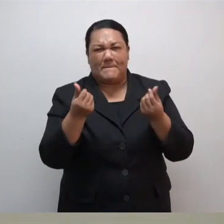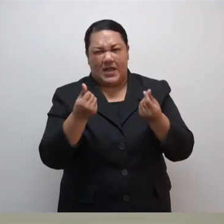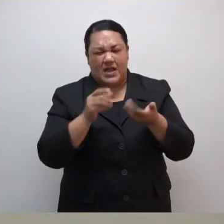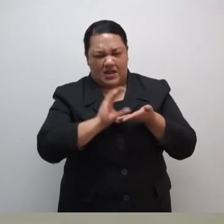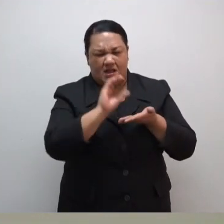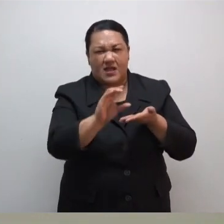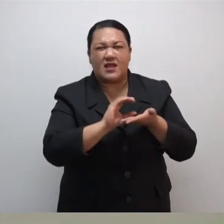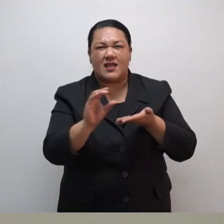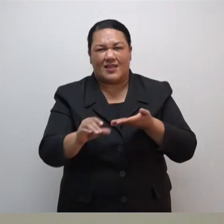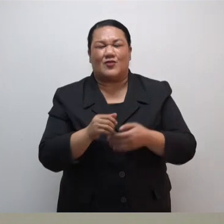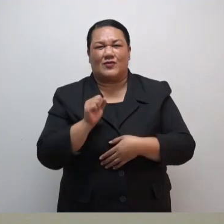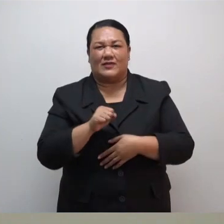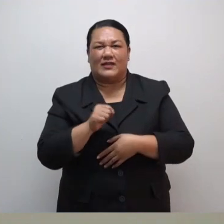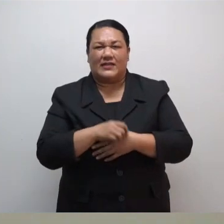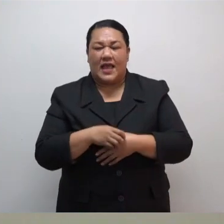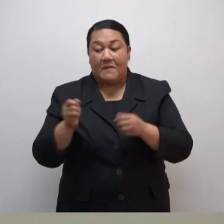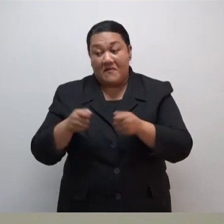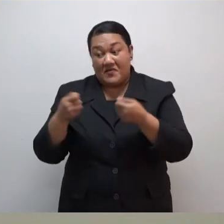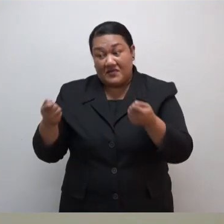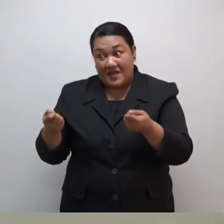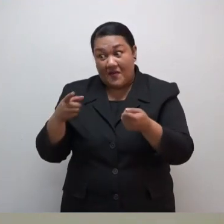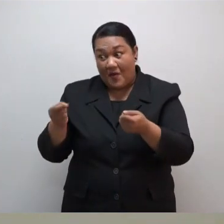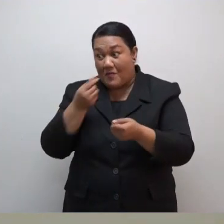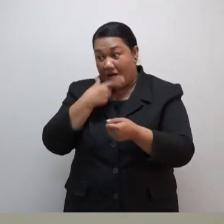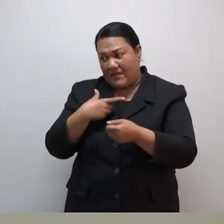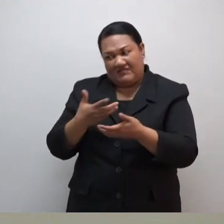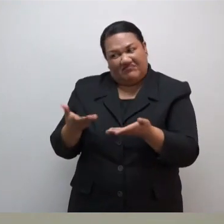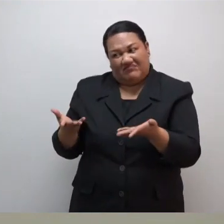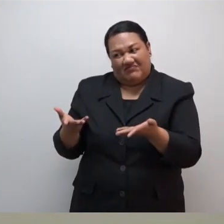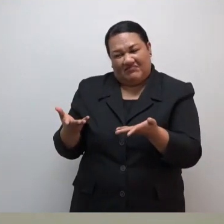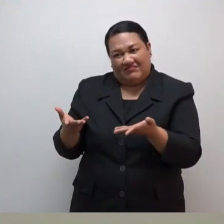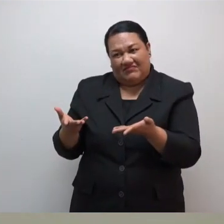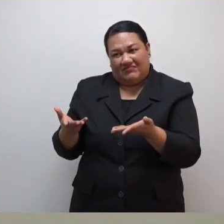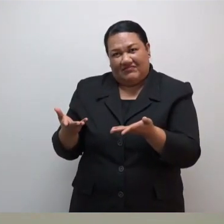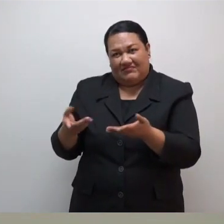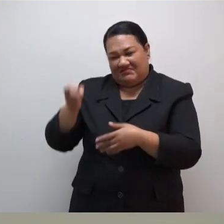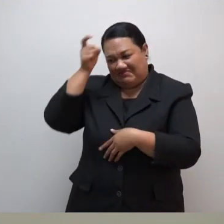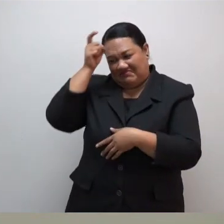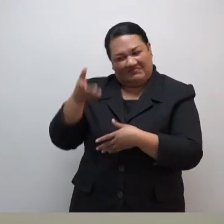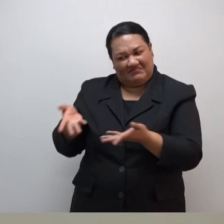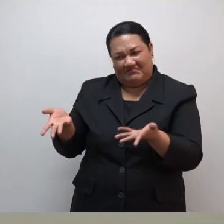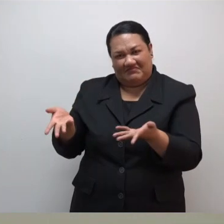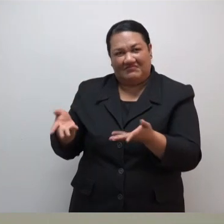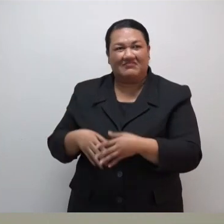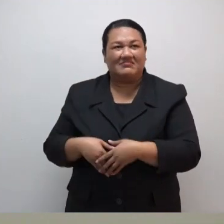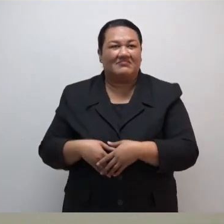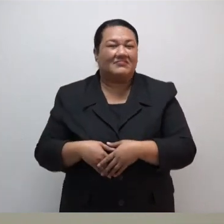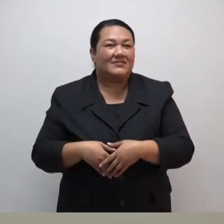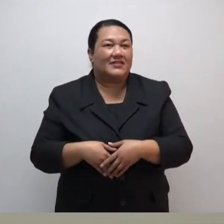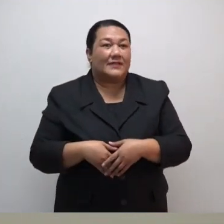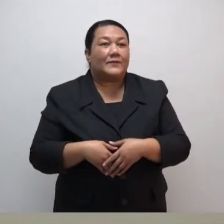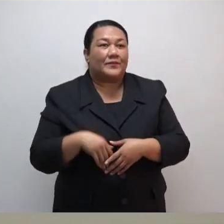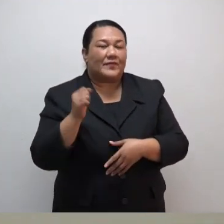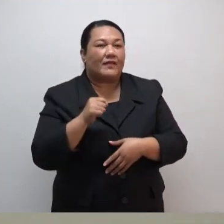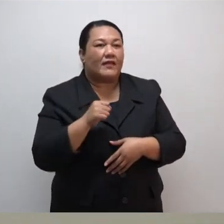you expect that from Fiji Times, and you expect that from somebody like Rambuka. So I don't think you should pay much attention to it. So the Qantas in its flight